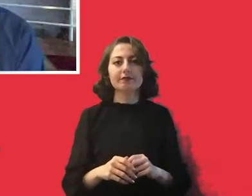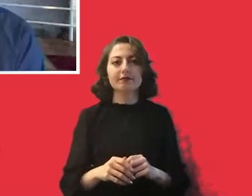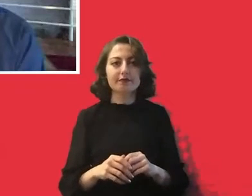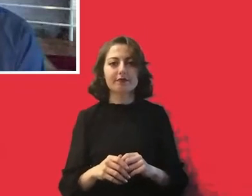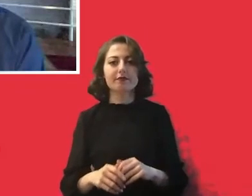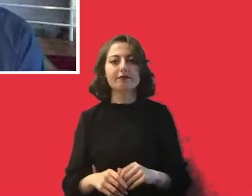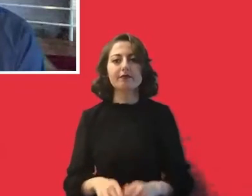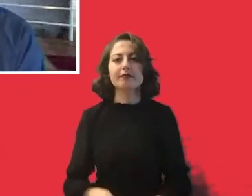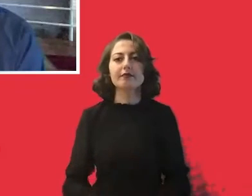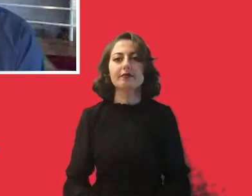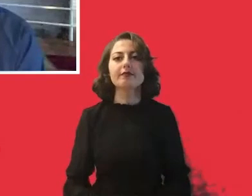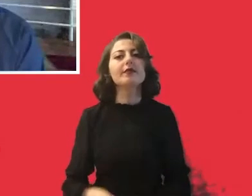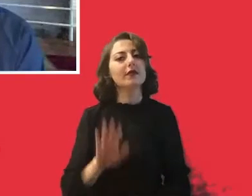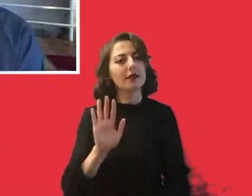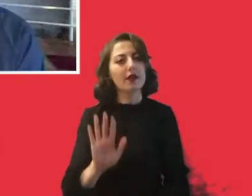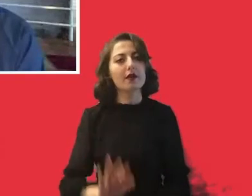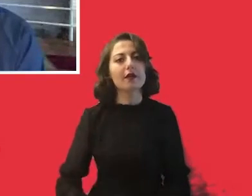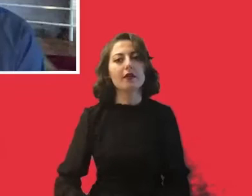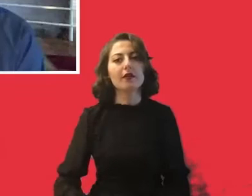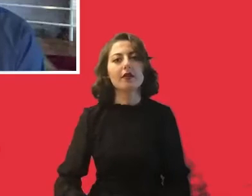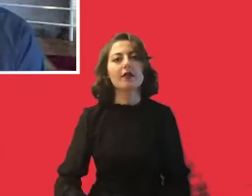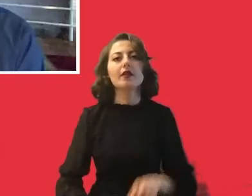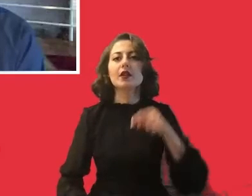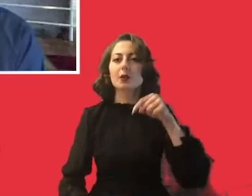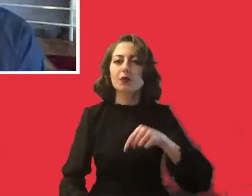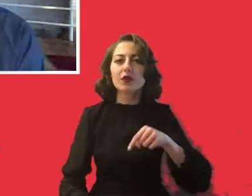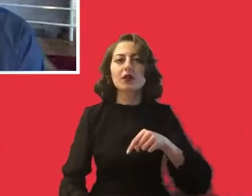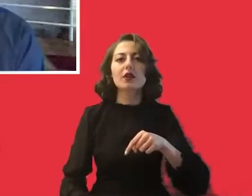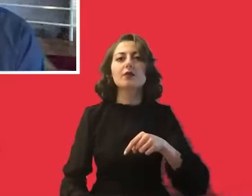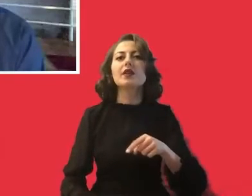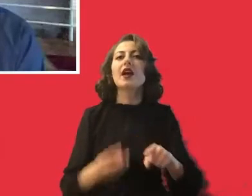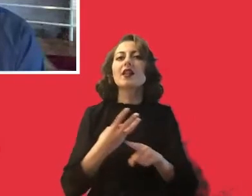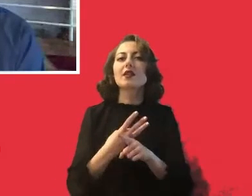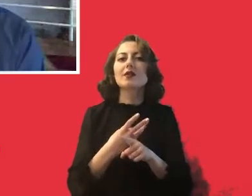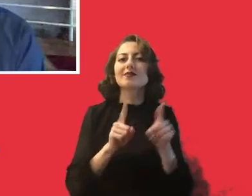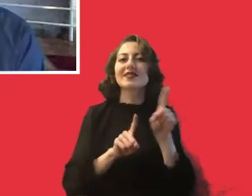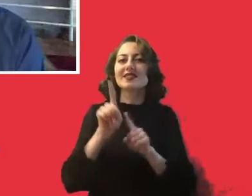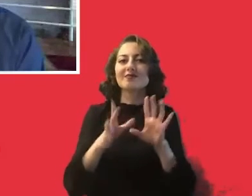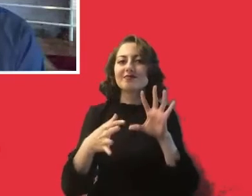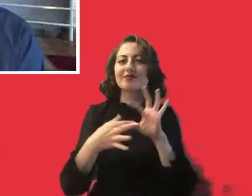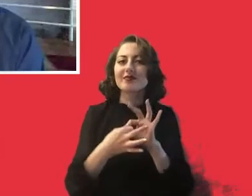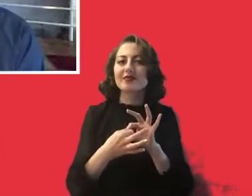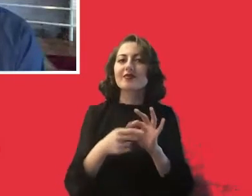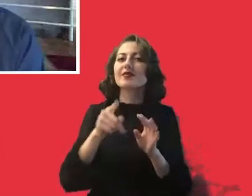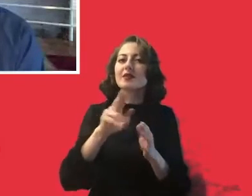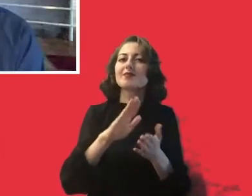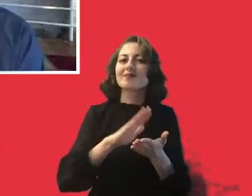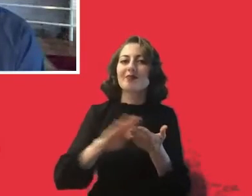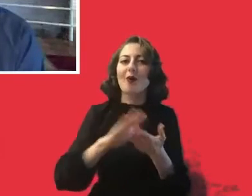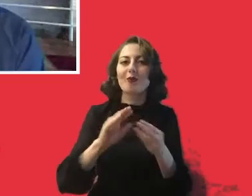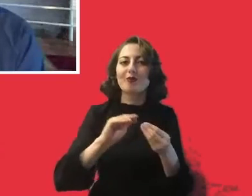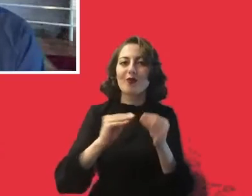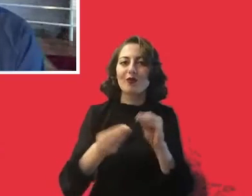Tamam. Yes, okay, we don't hear. Ercan'ın internet bağlantısı Right now, there's a problem with Ercan's